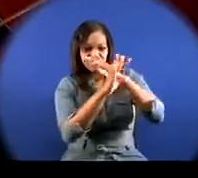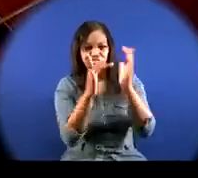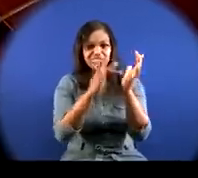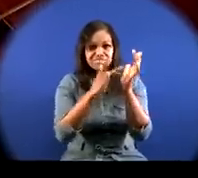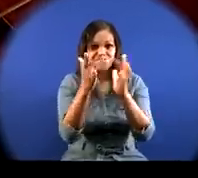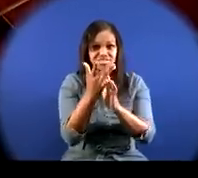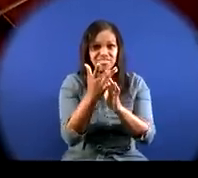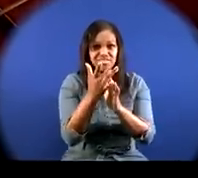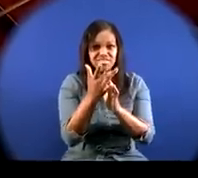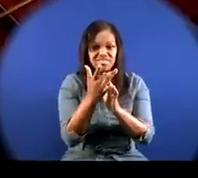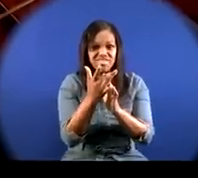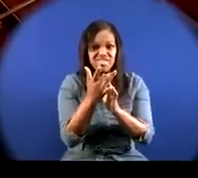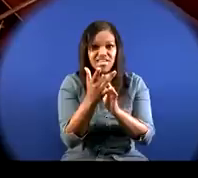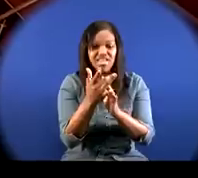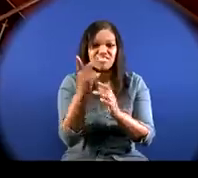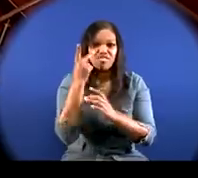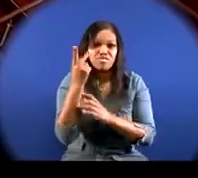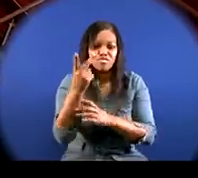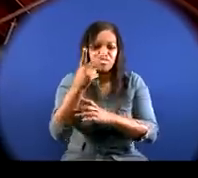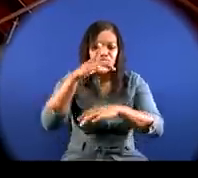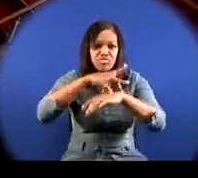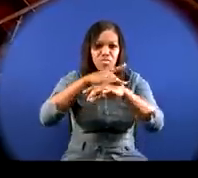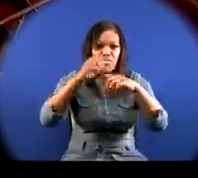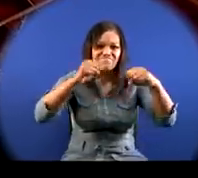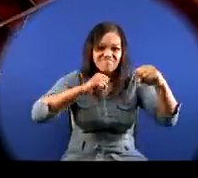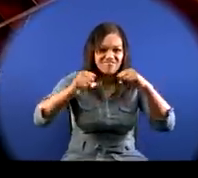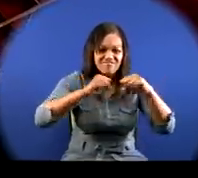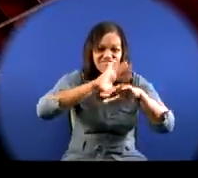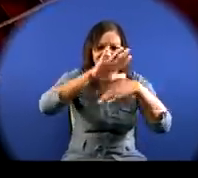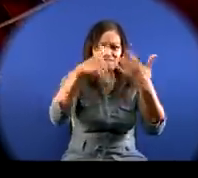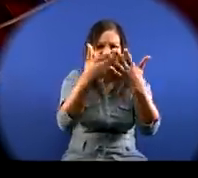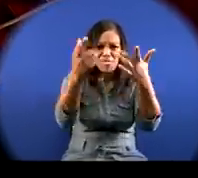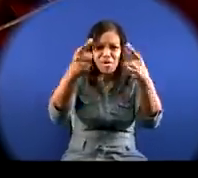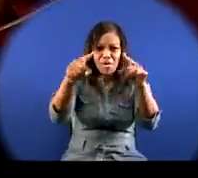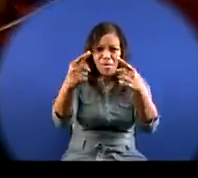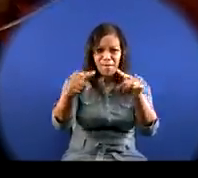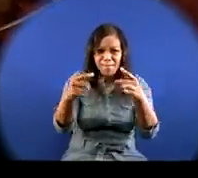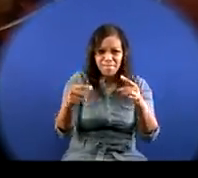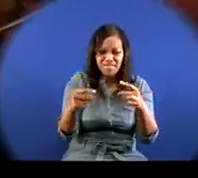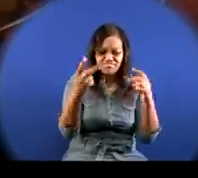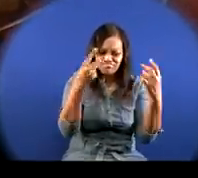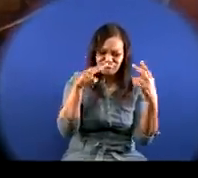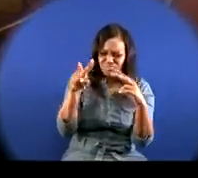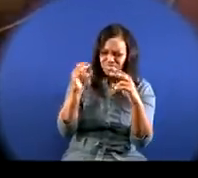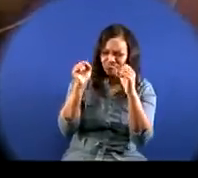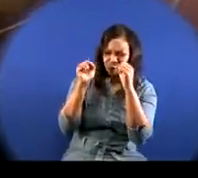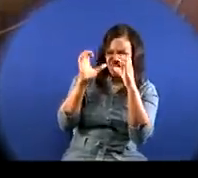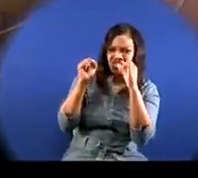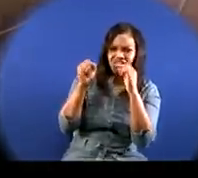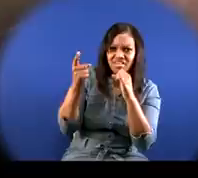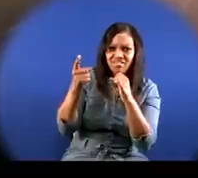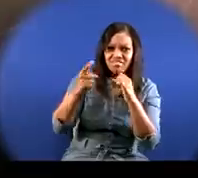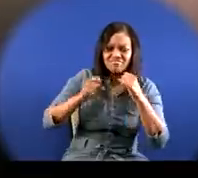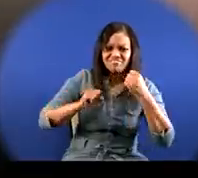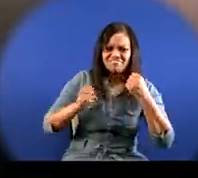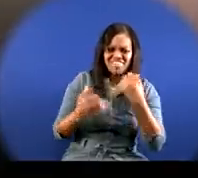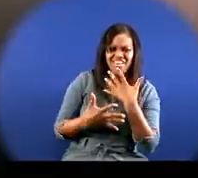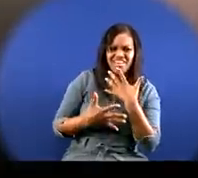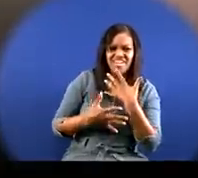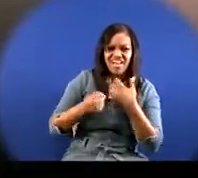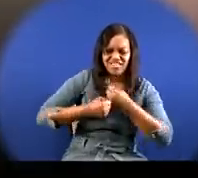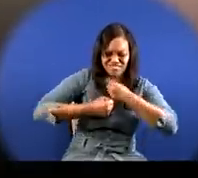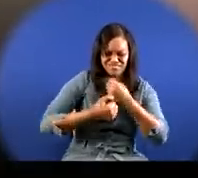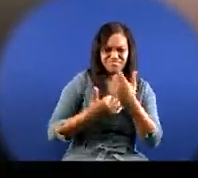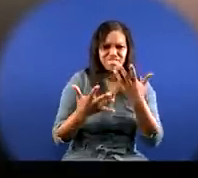Jesus saw the earthquake and all that had happened, they were terrified and